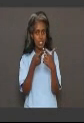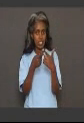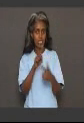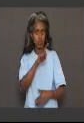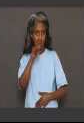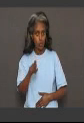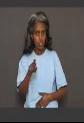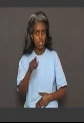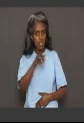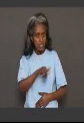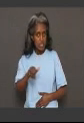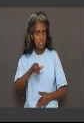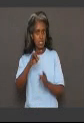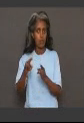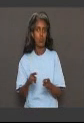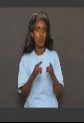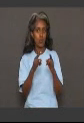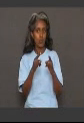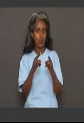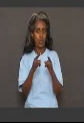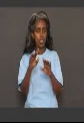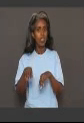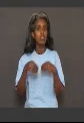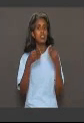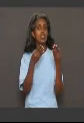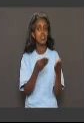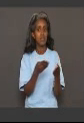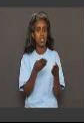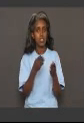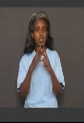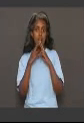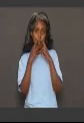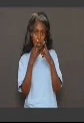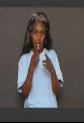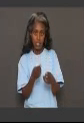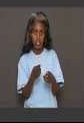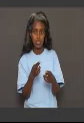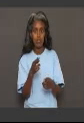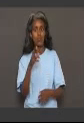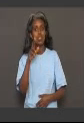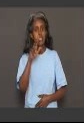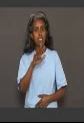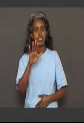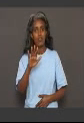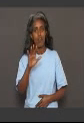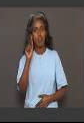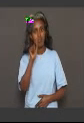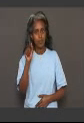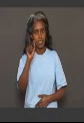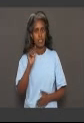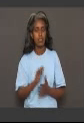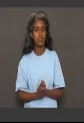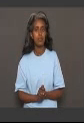question in the same way, it gives us an answer of 35 degrees.